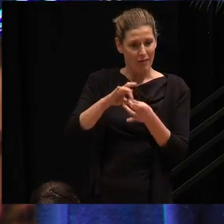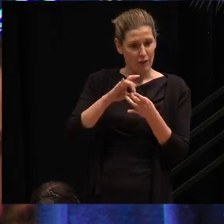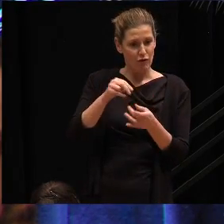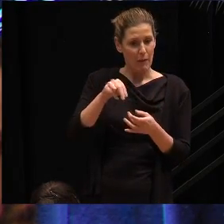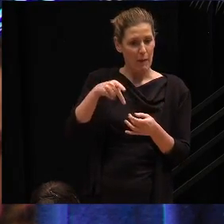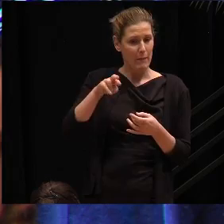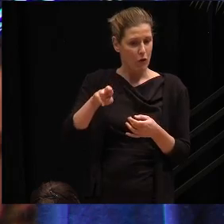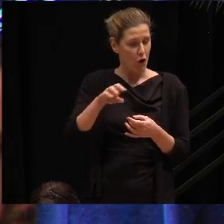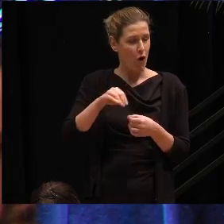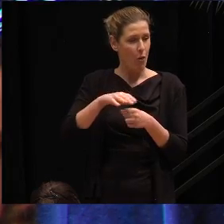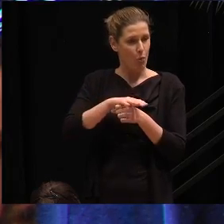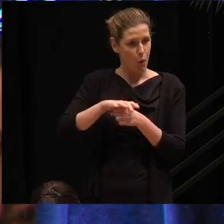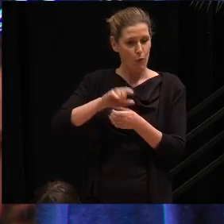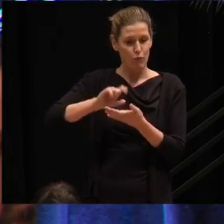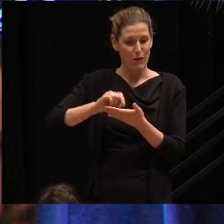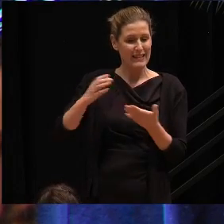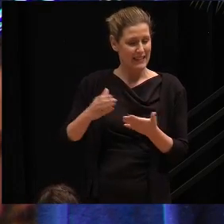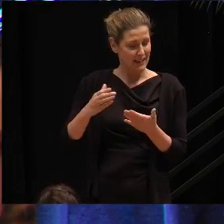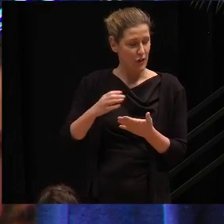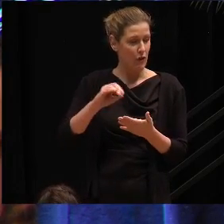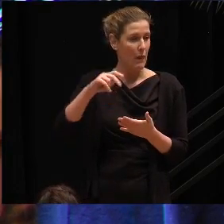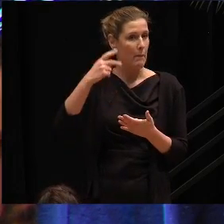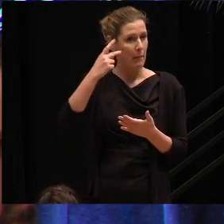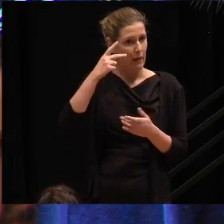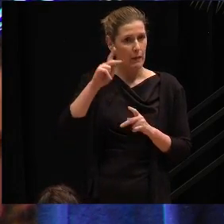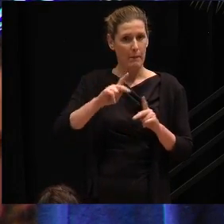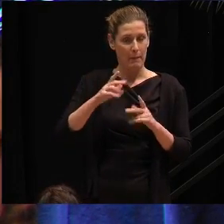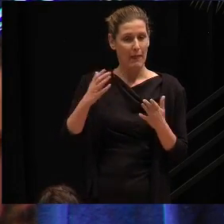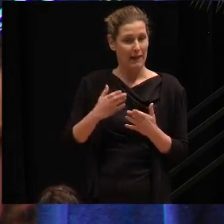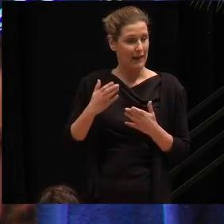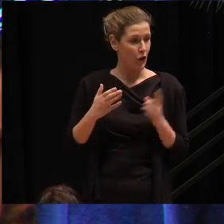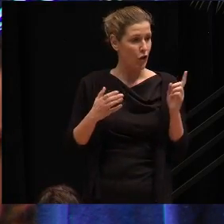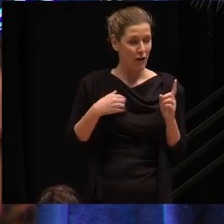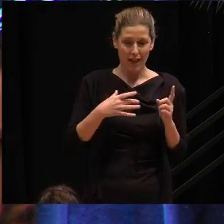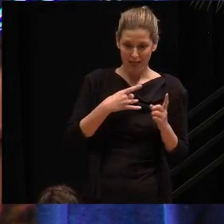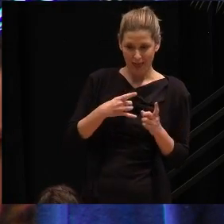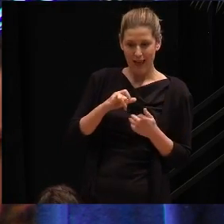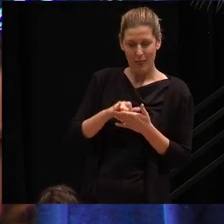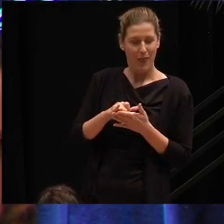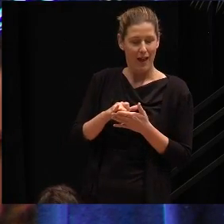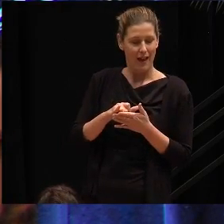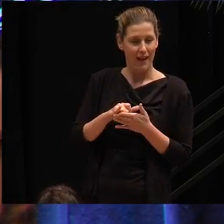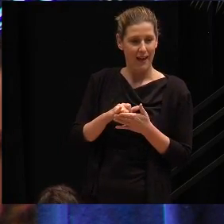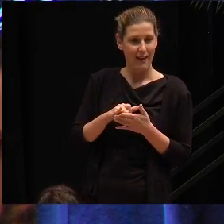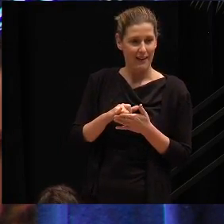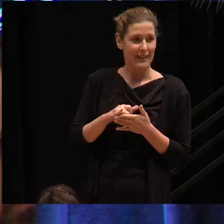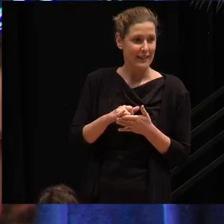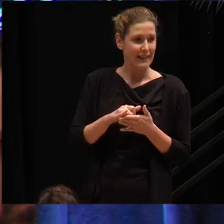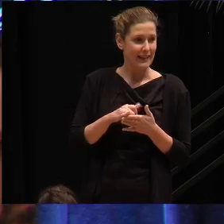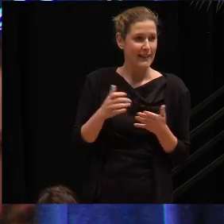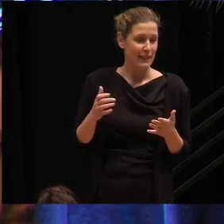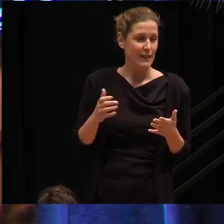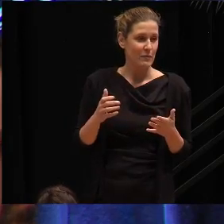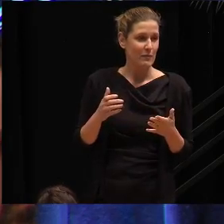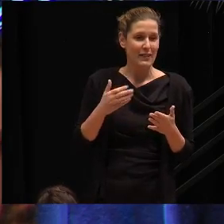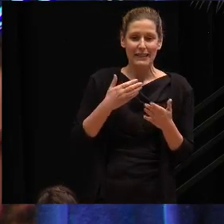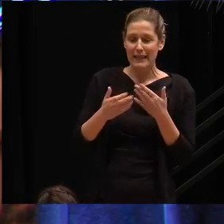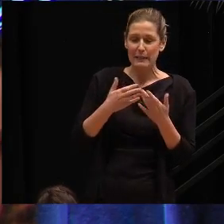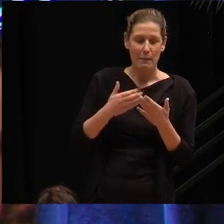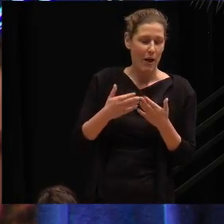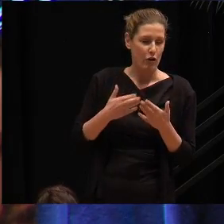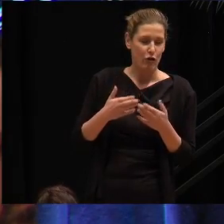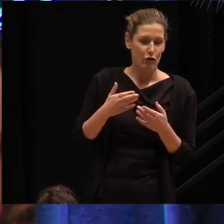and the political folks here, and I like that. He doesn't care. It doesn't matter to